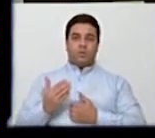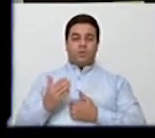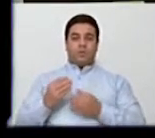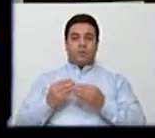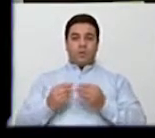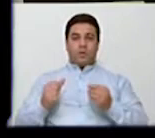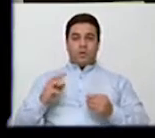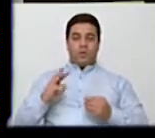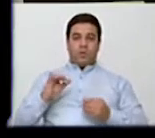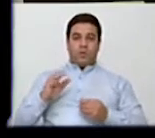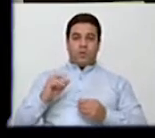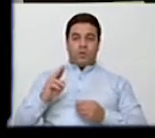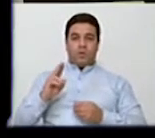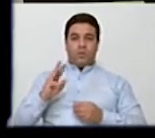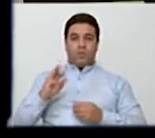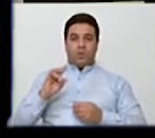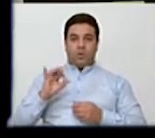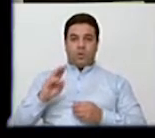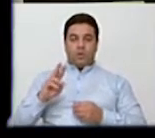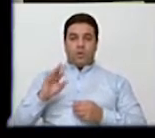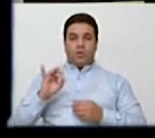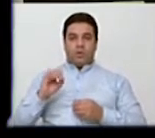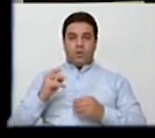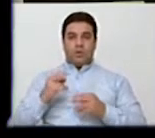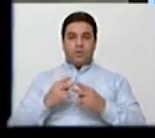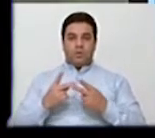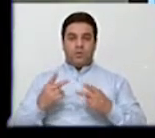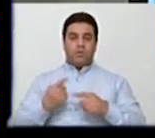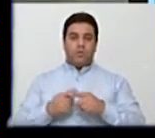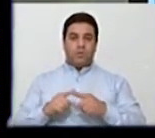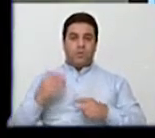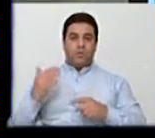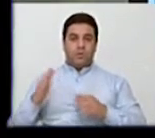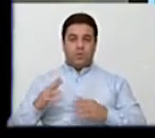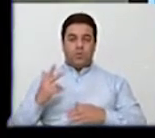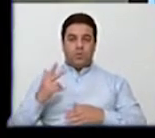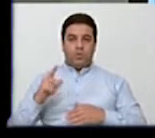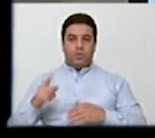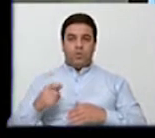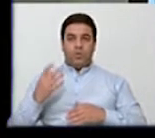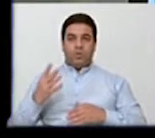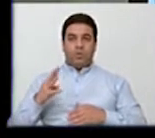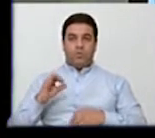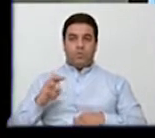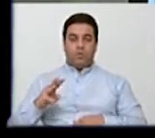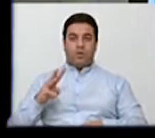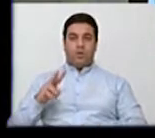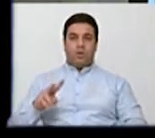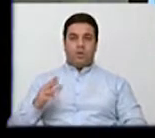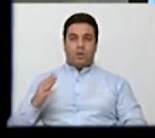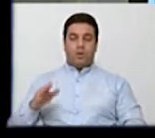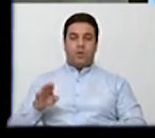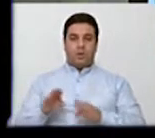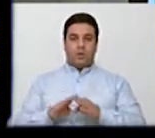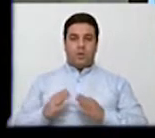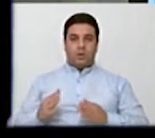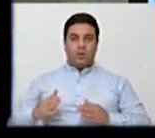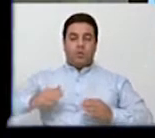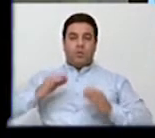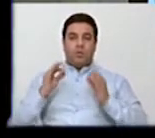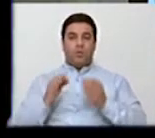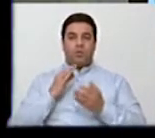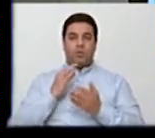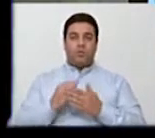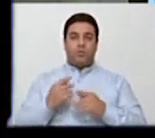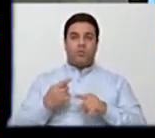erigan moddaning molar konsentratsiyasi kelib chiqadi. Bizda esa bu yerda demak 3,14 mol taqsim litrga teng ekan. To'g'ri